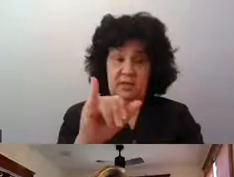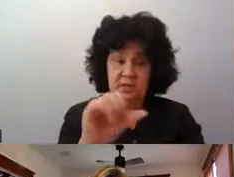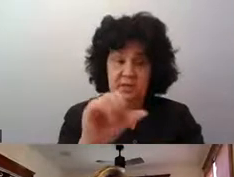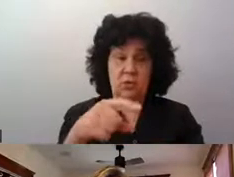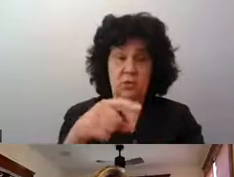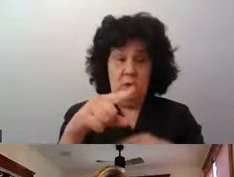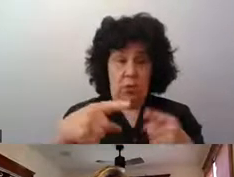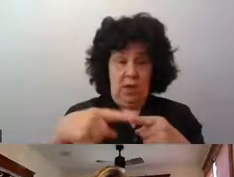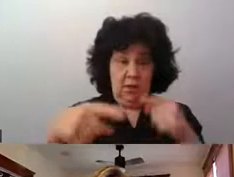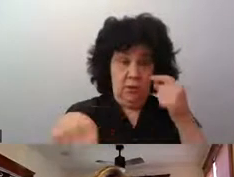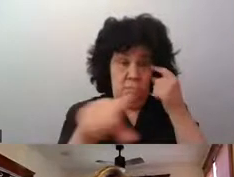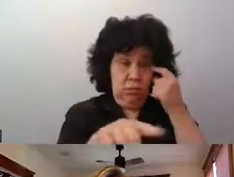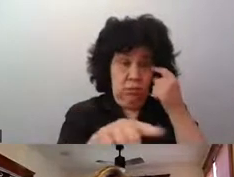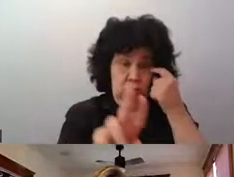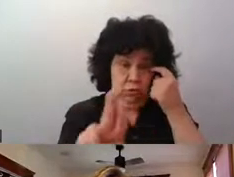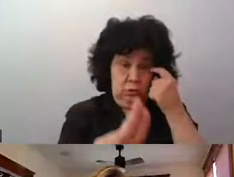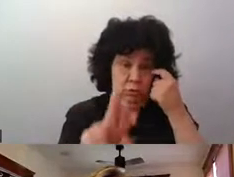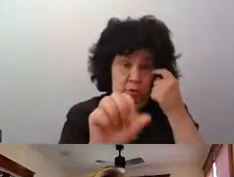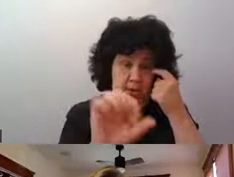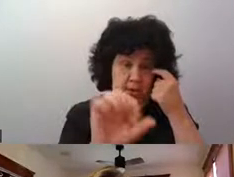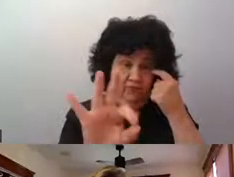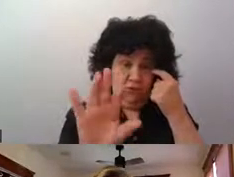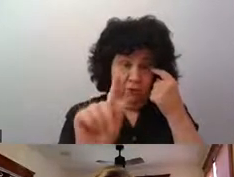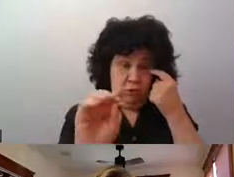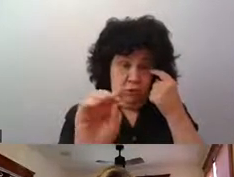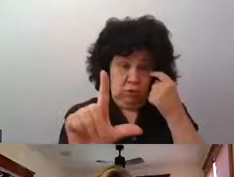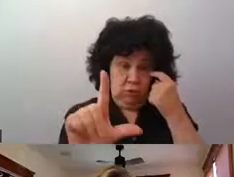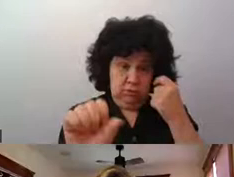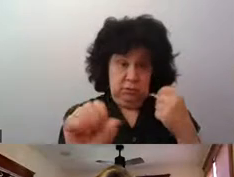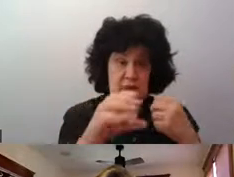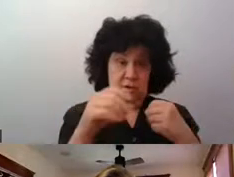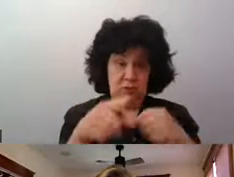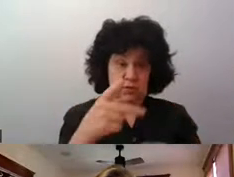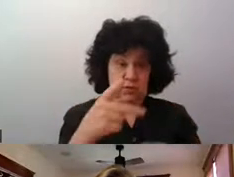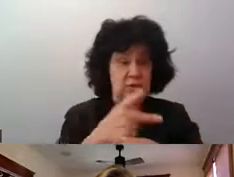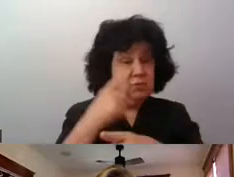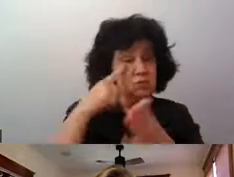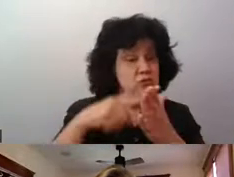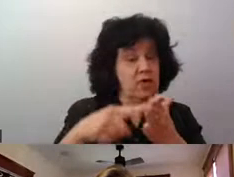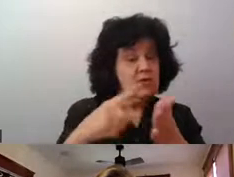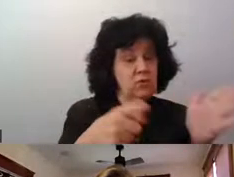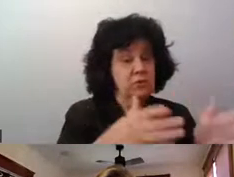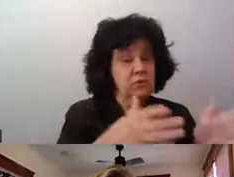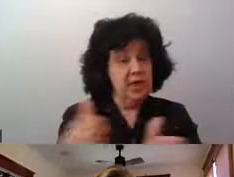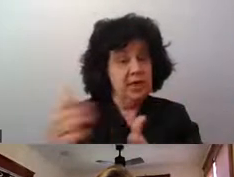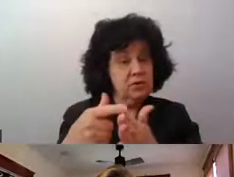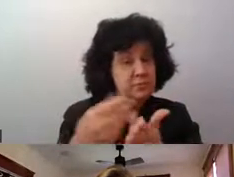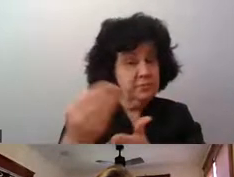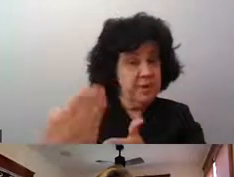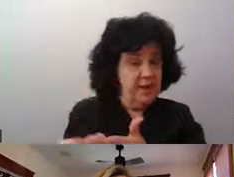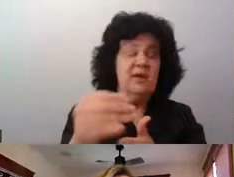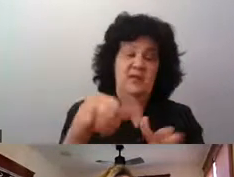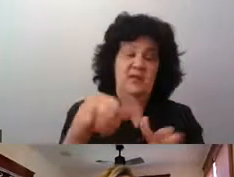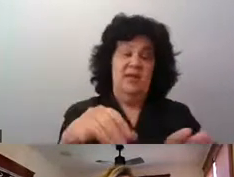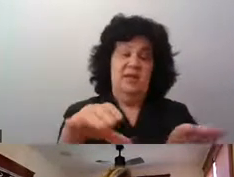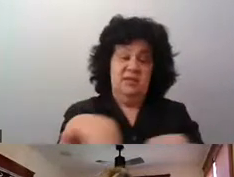you use SF Tool as a research tool and you keep track of what you plan to buy and then buy, it does the reporting